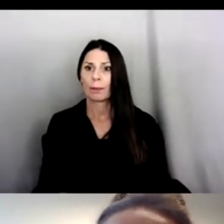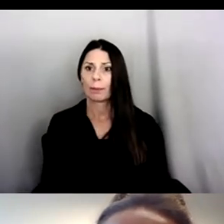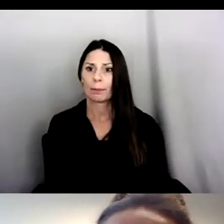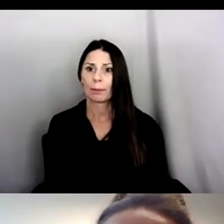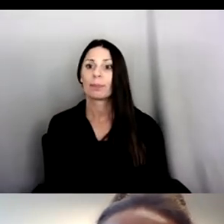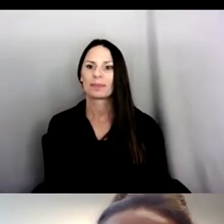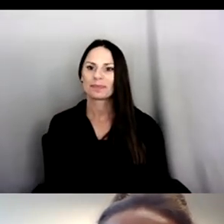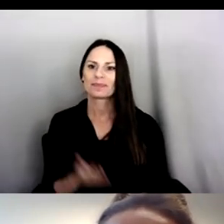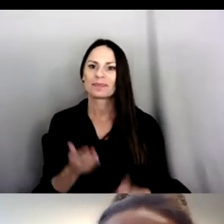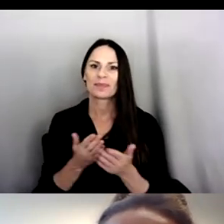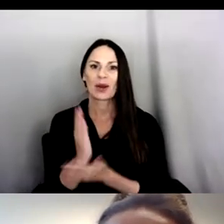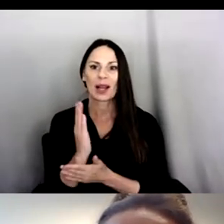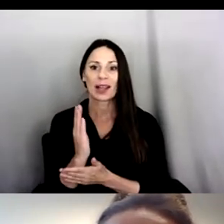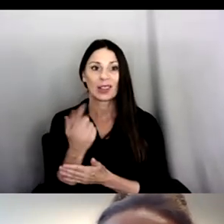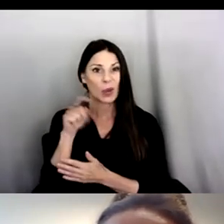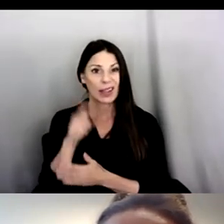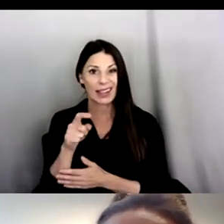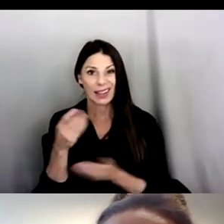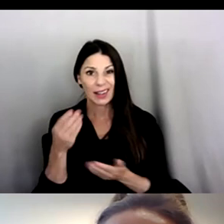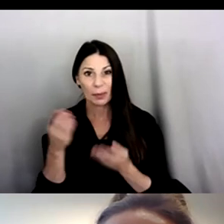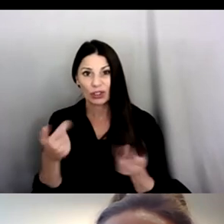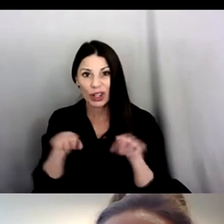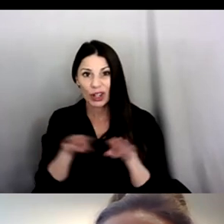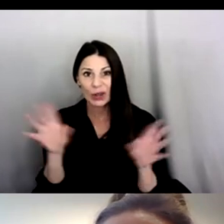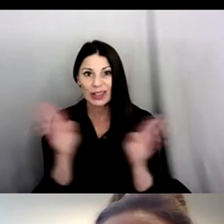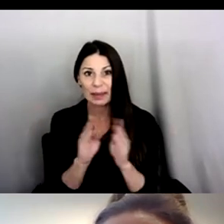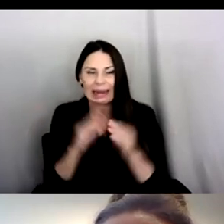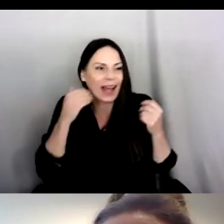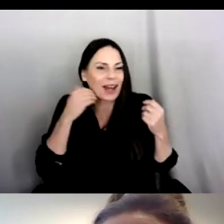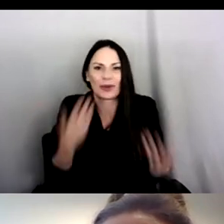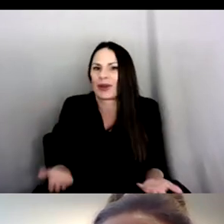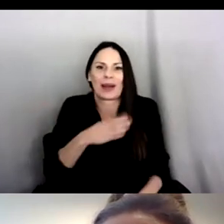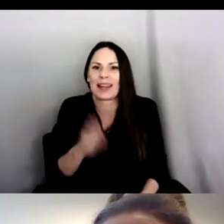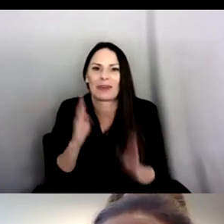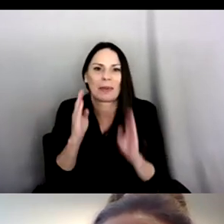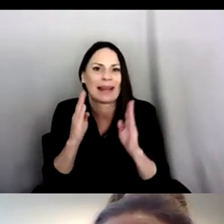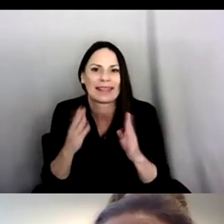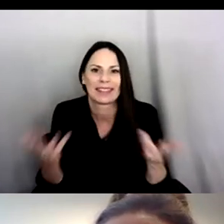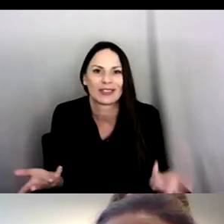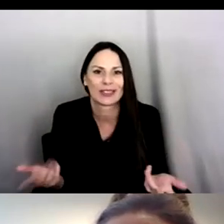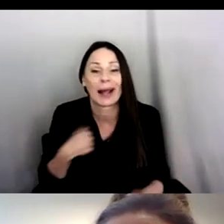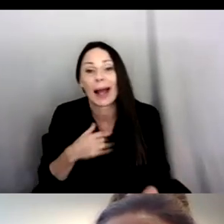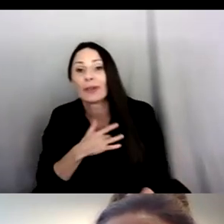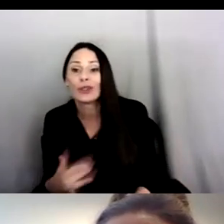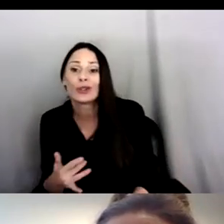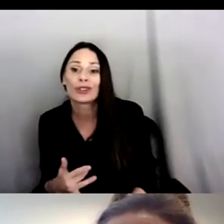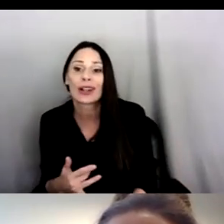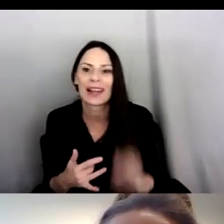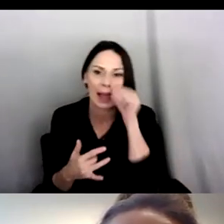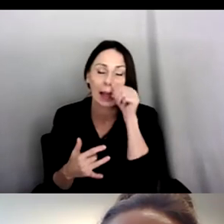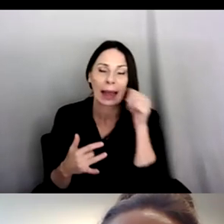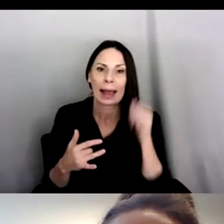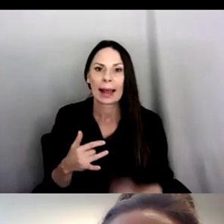All right. Do I need the motion to close the meeting? I don't even know. I've never paid attention to Bob when I'm usually blank by now. No, I'm just